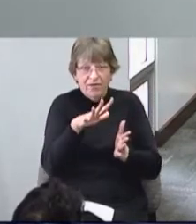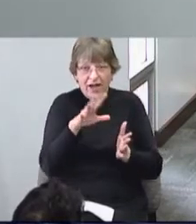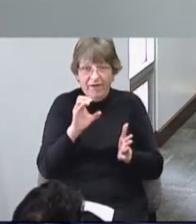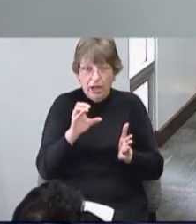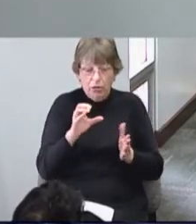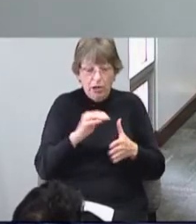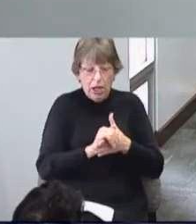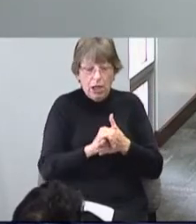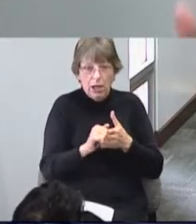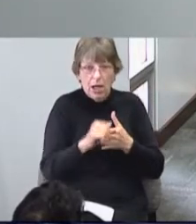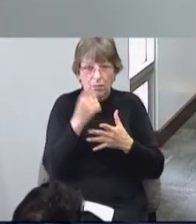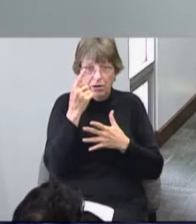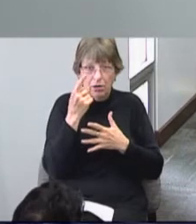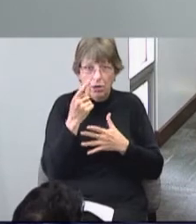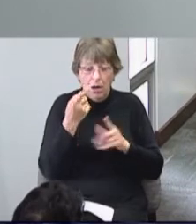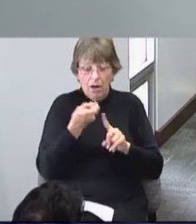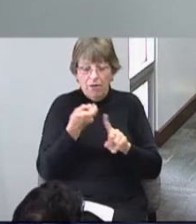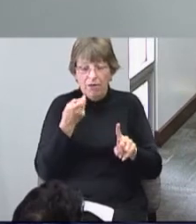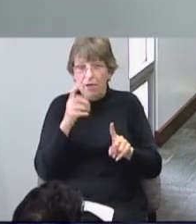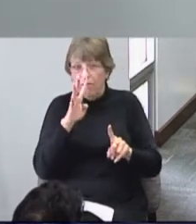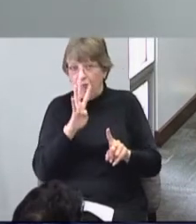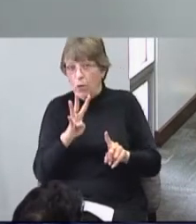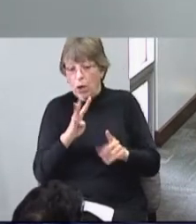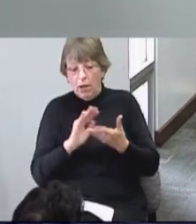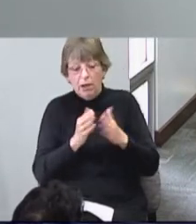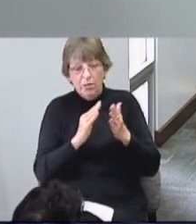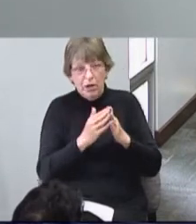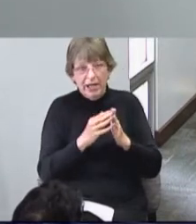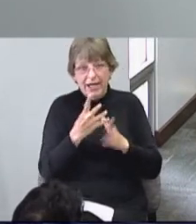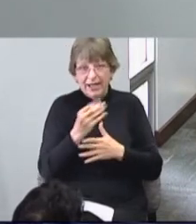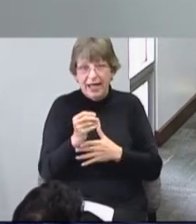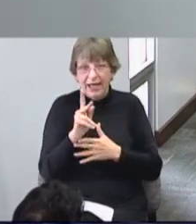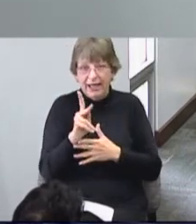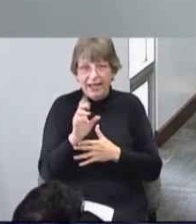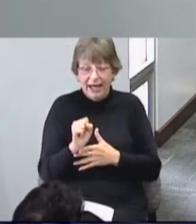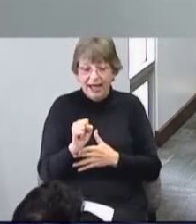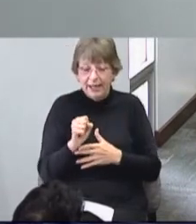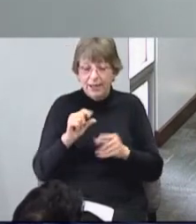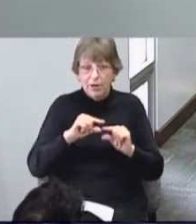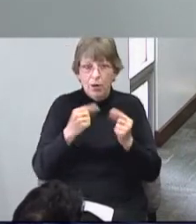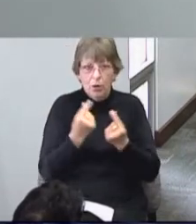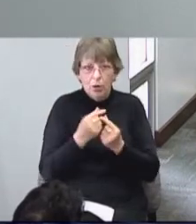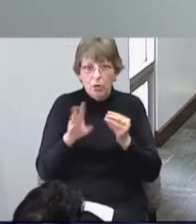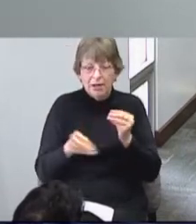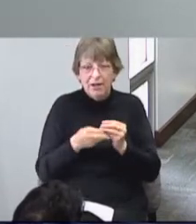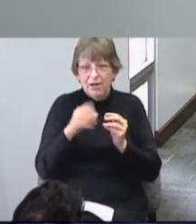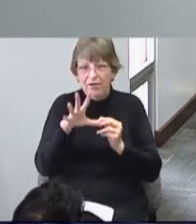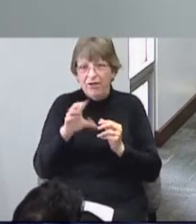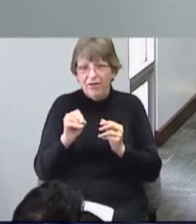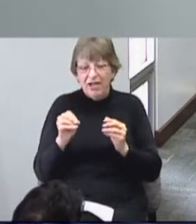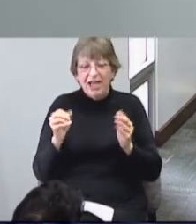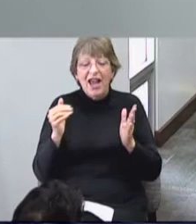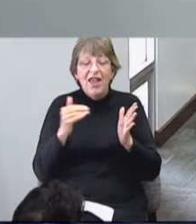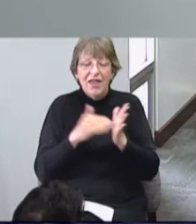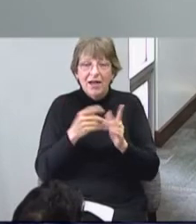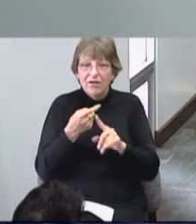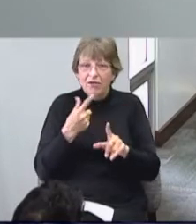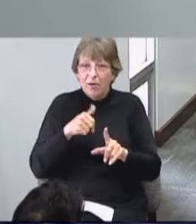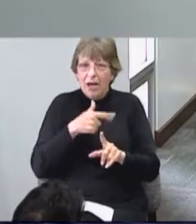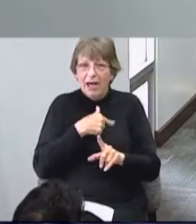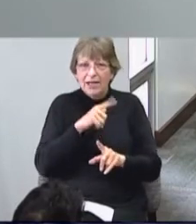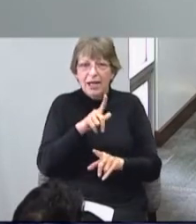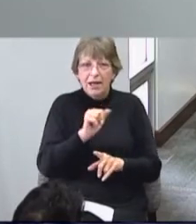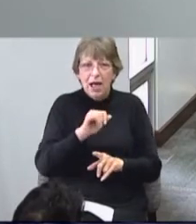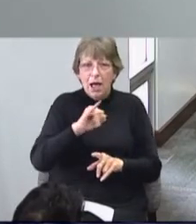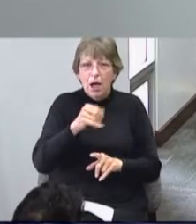per communities, and the Kansas group would be another $50,000 from us, and then La Junta, host of Colorado cities